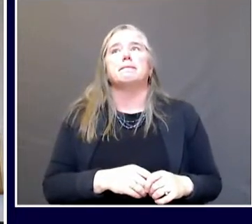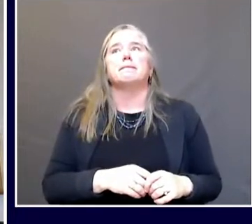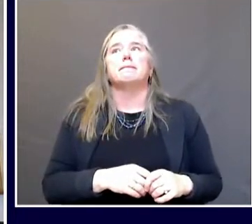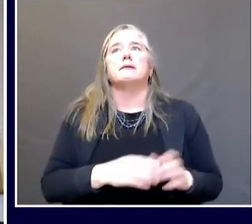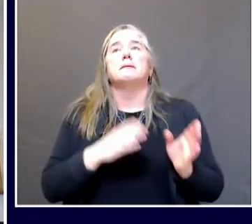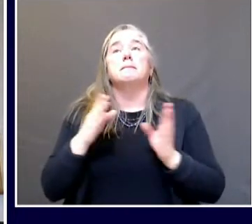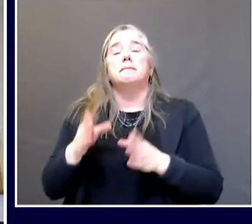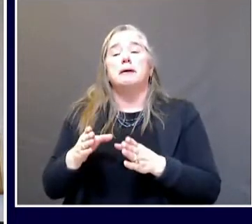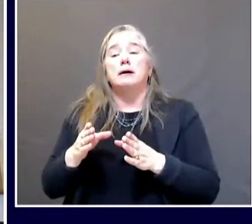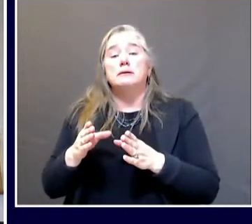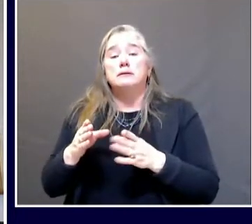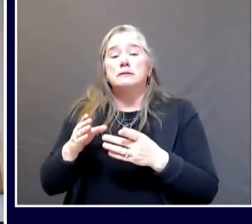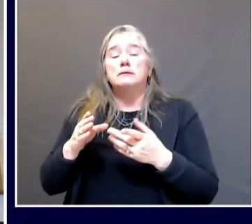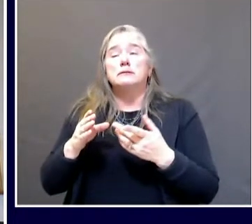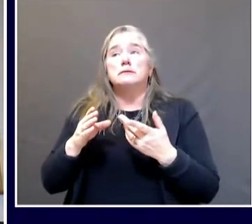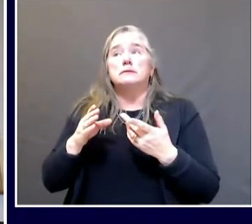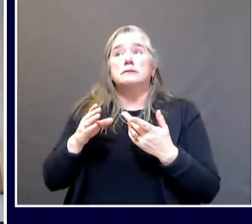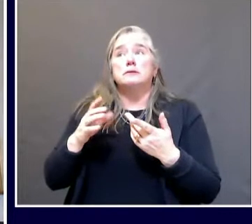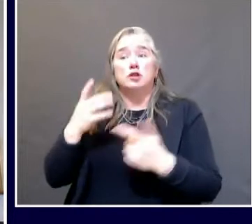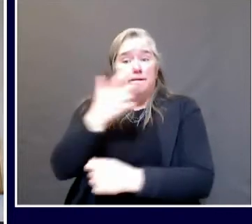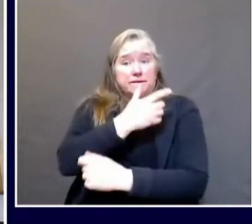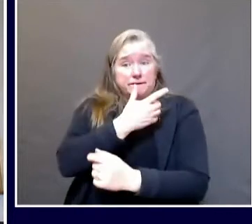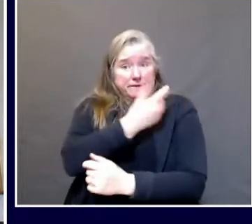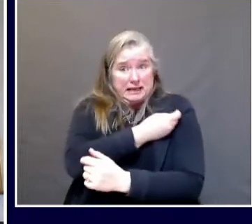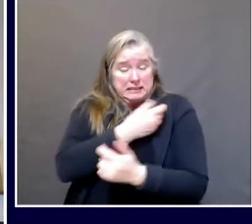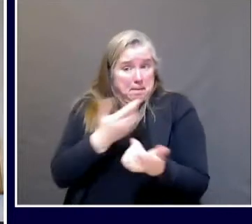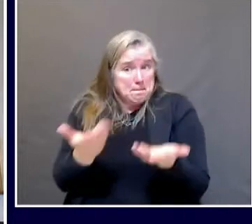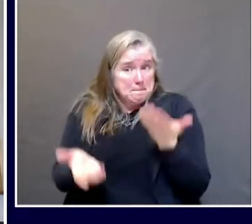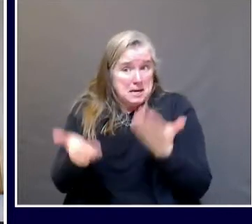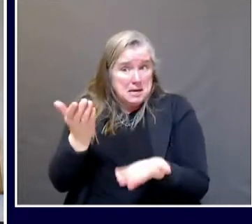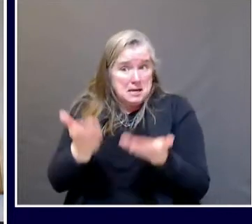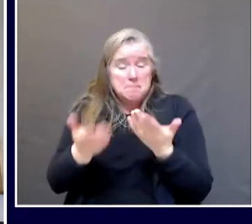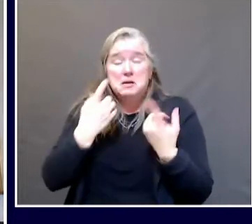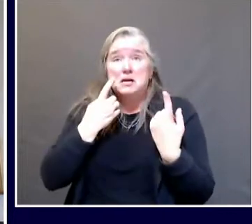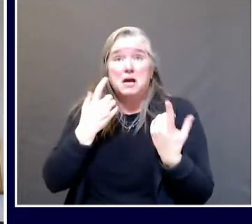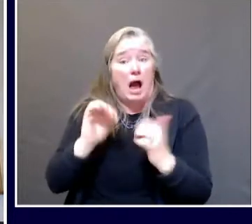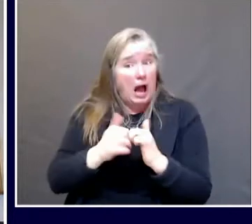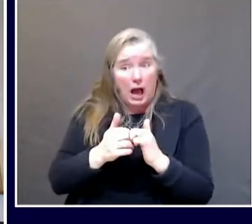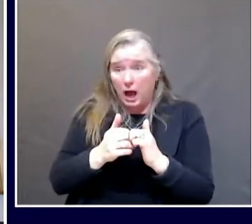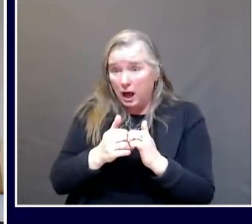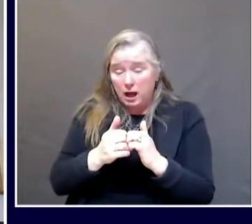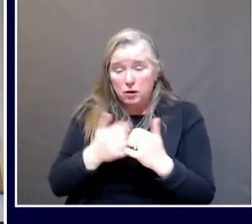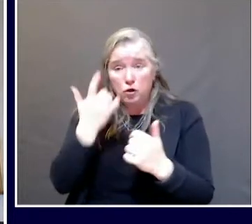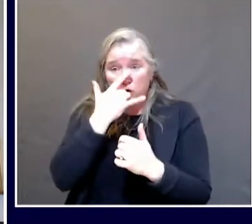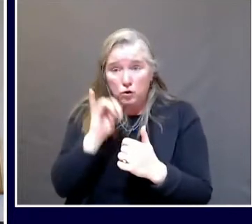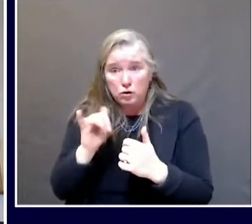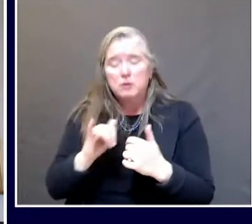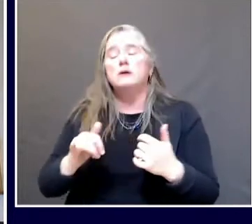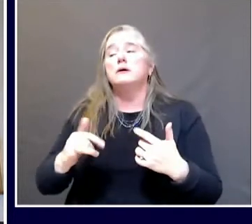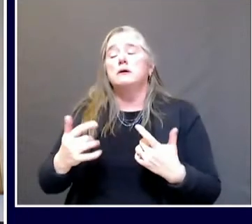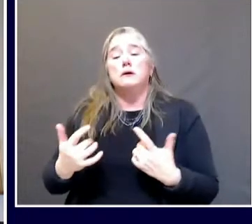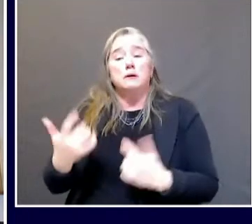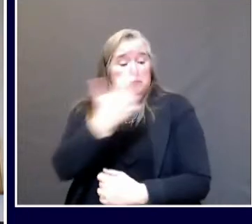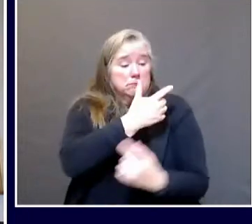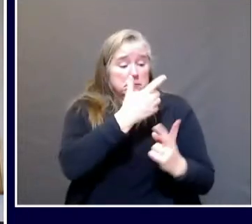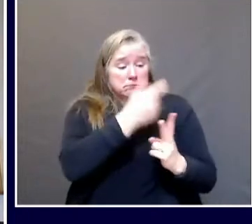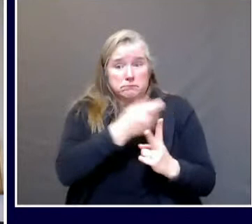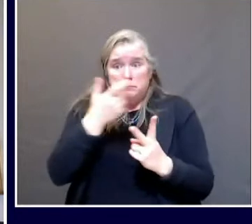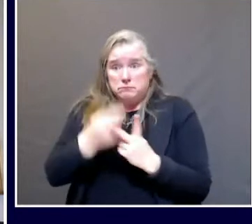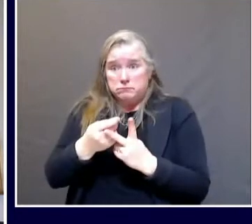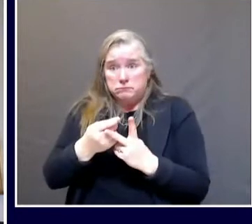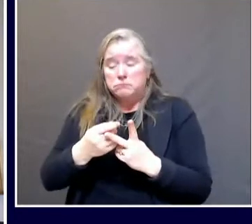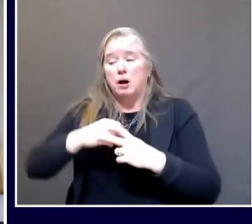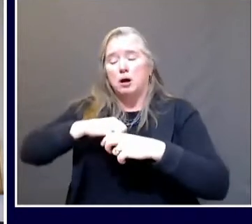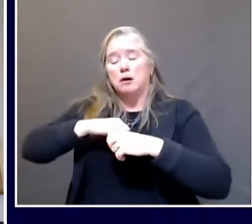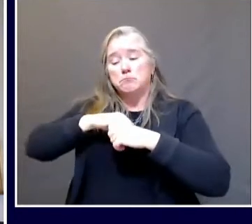you don't even harbor the virus. It's possible, we just don't know yet, that you may be protected from illness, which